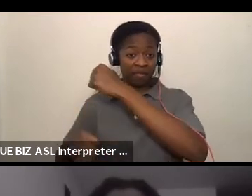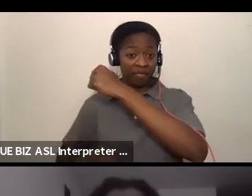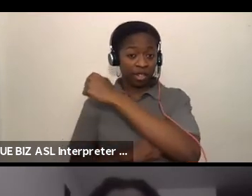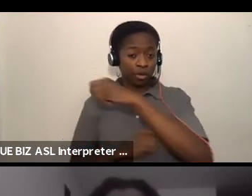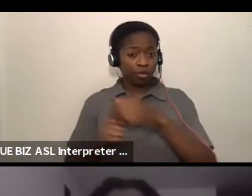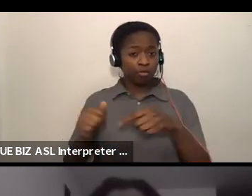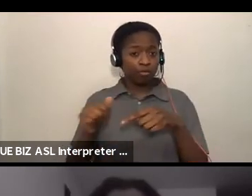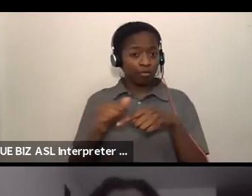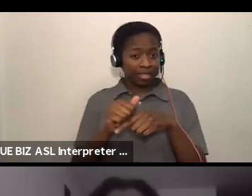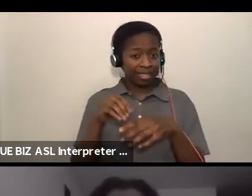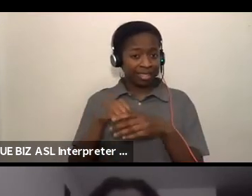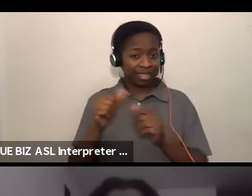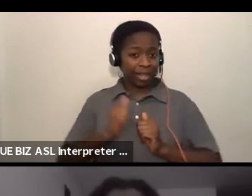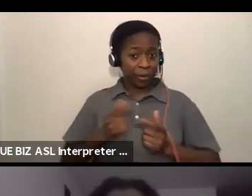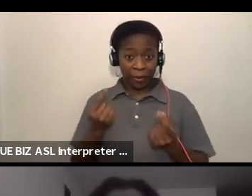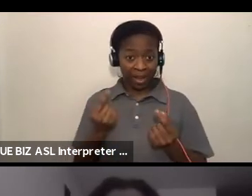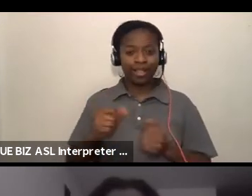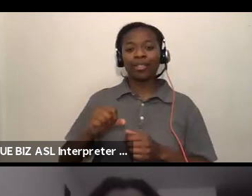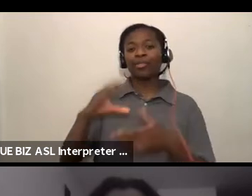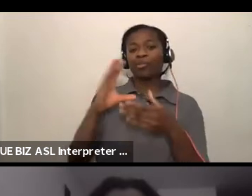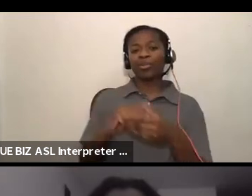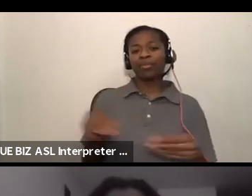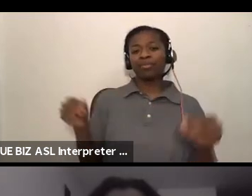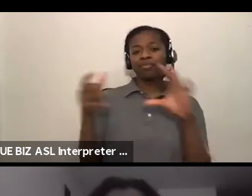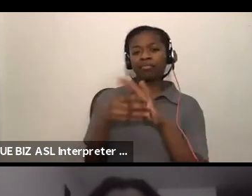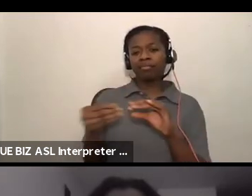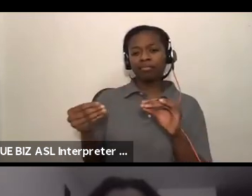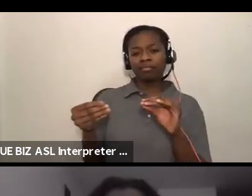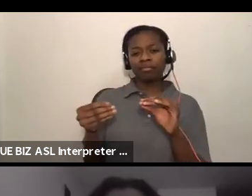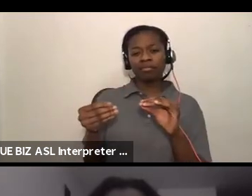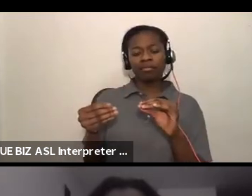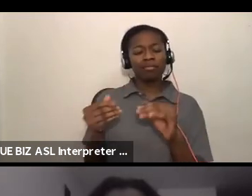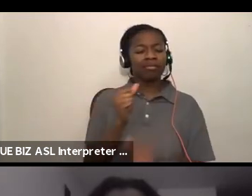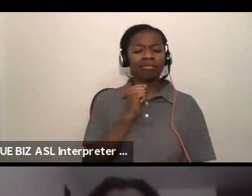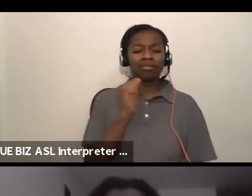storytelling, right? And that it wasn't just